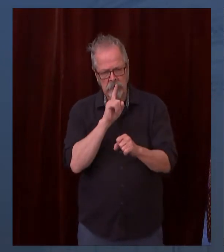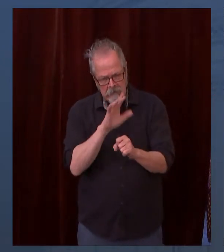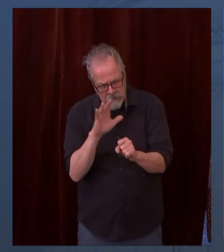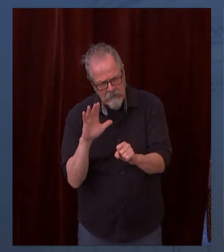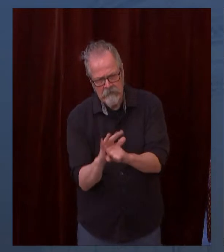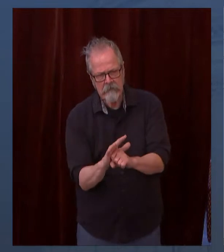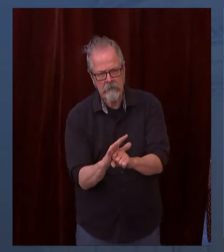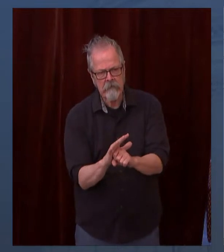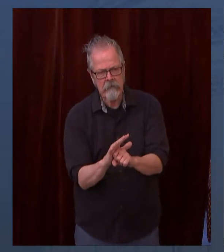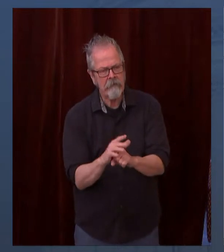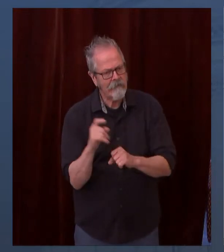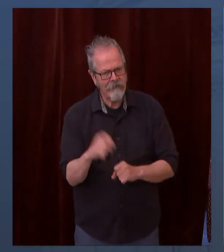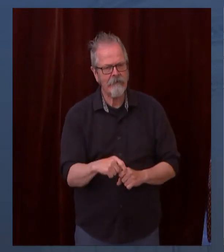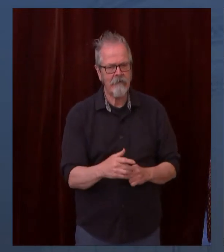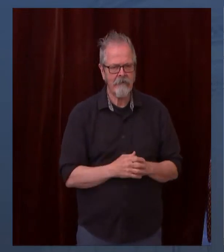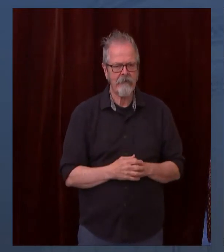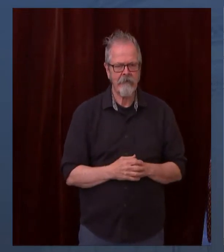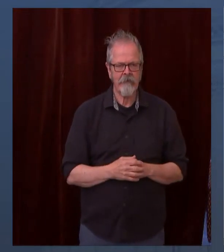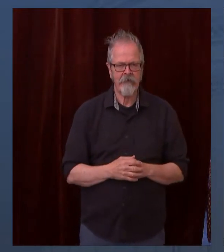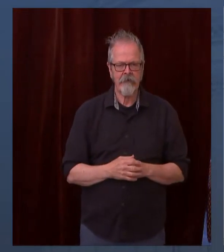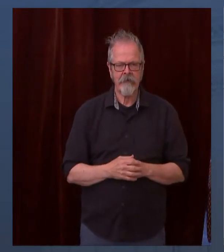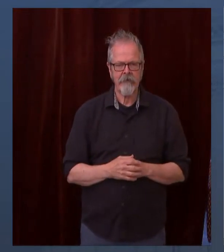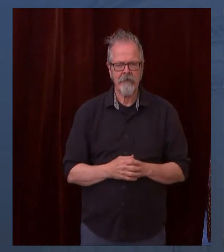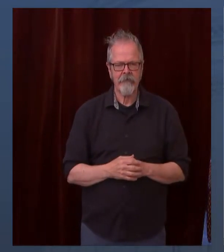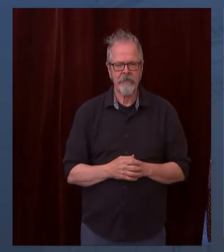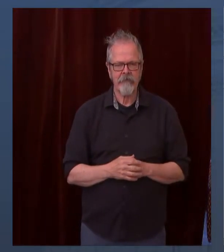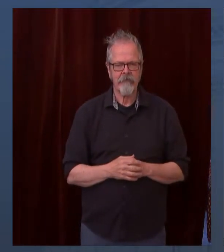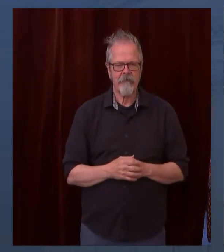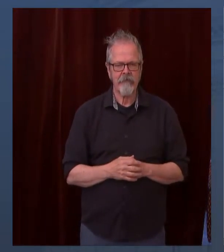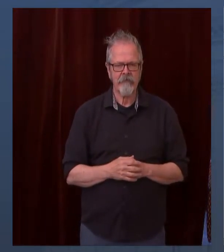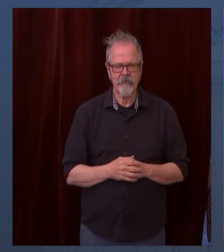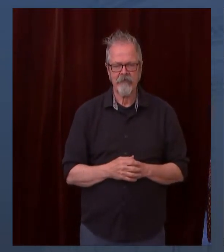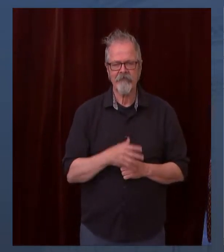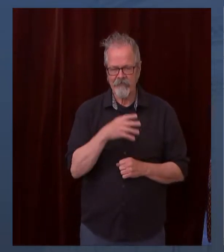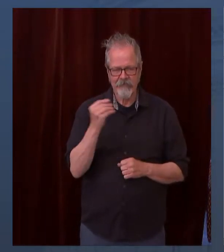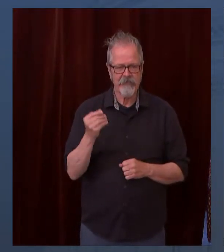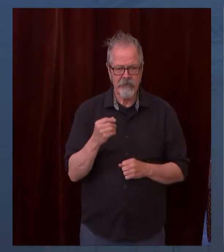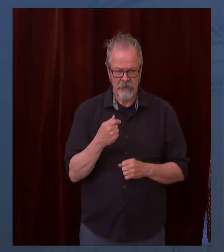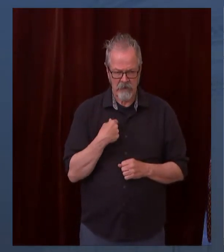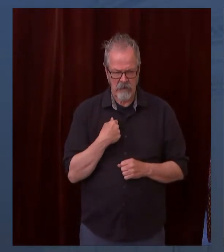where there's more demand than other places across the state.